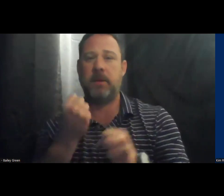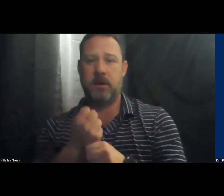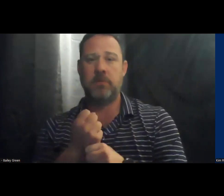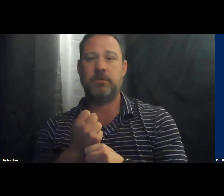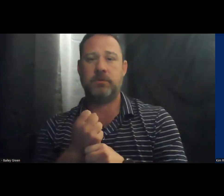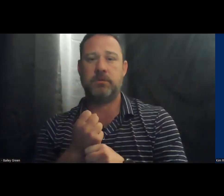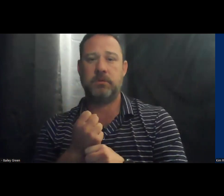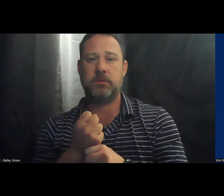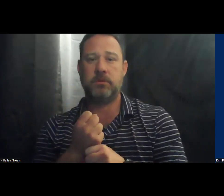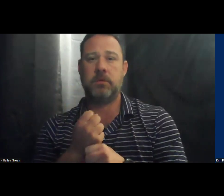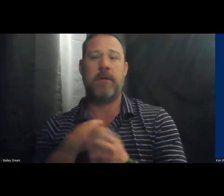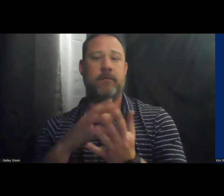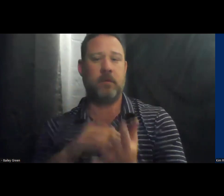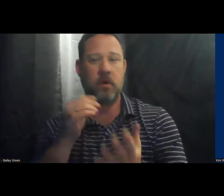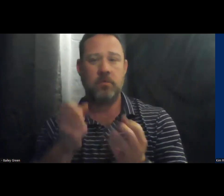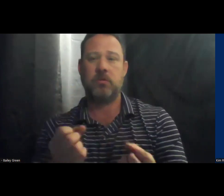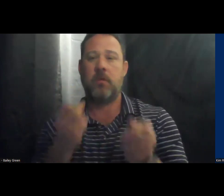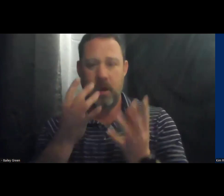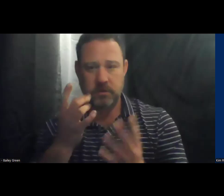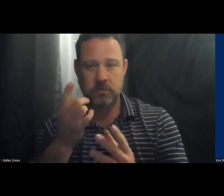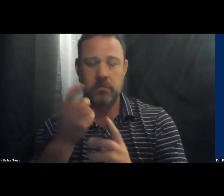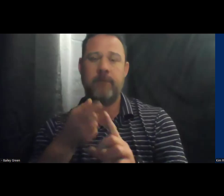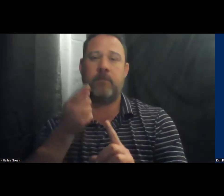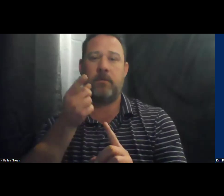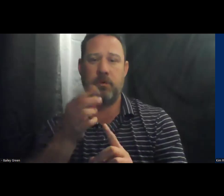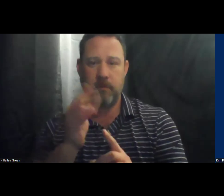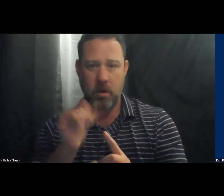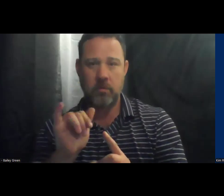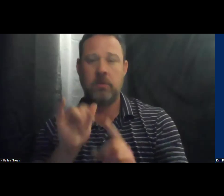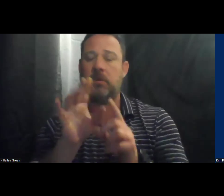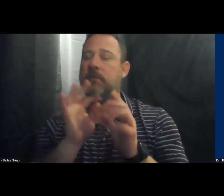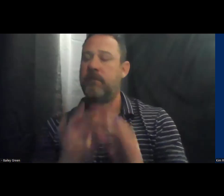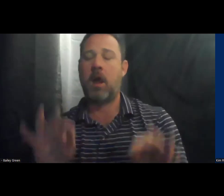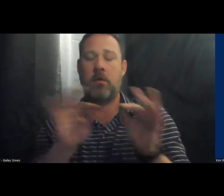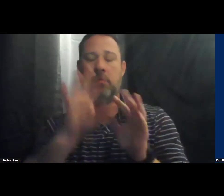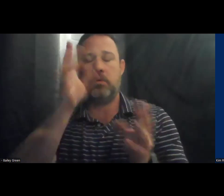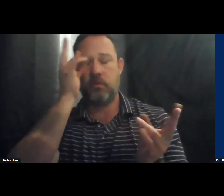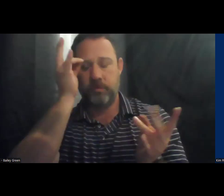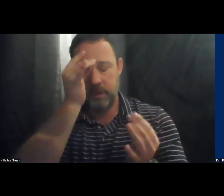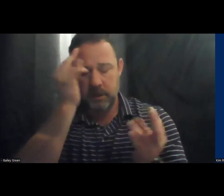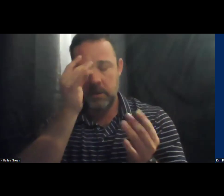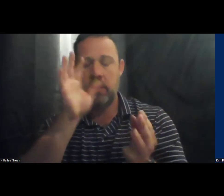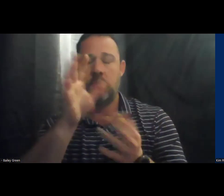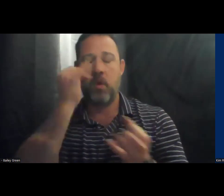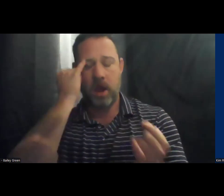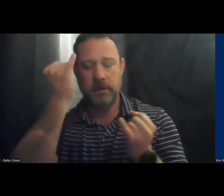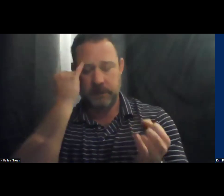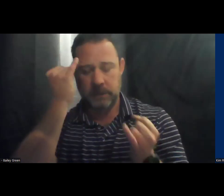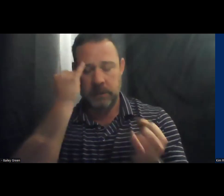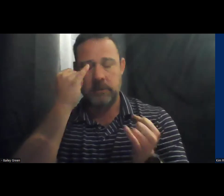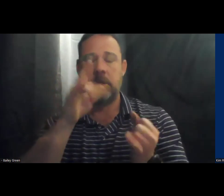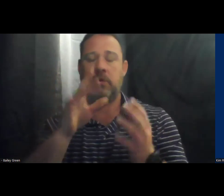And I have learned so much from you, Marty, and just value your thinking and your ideas and